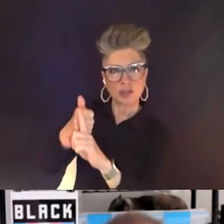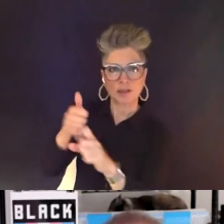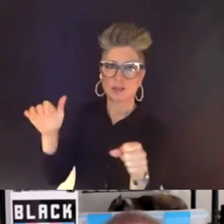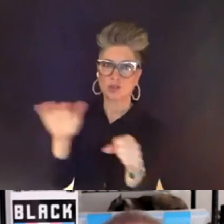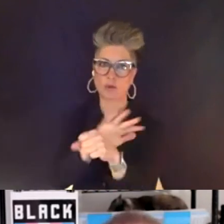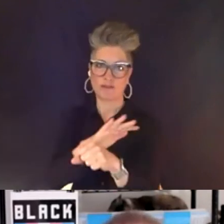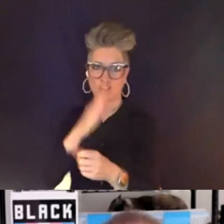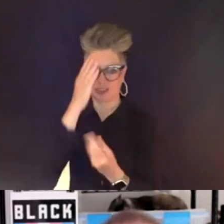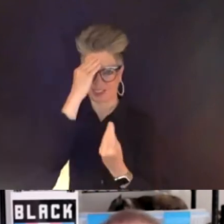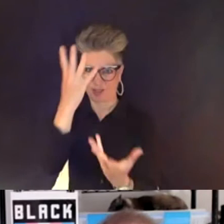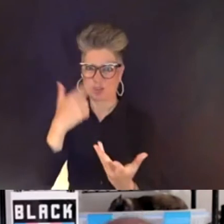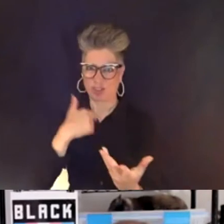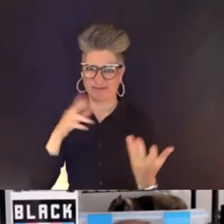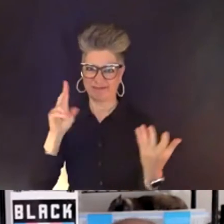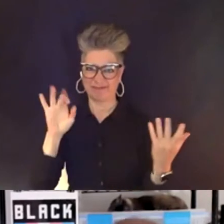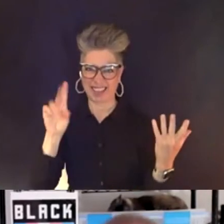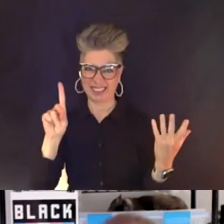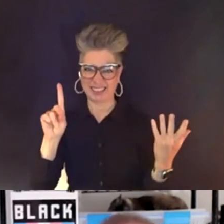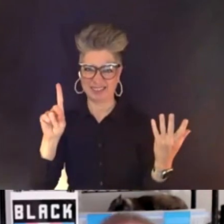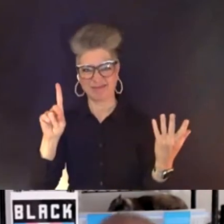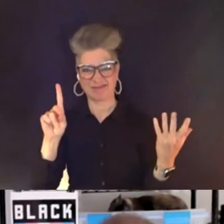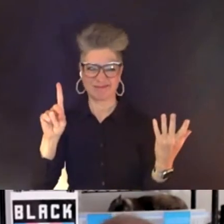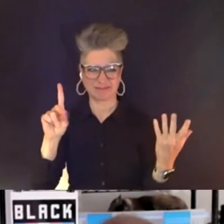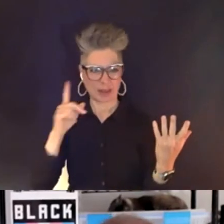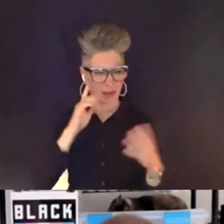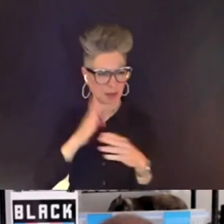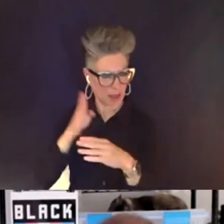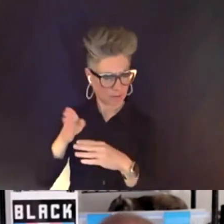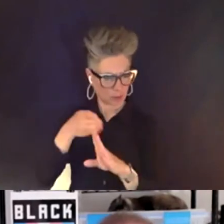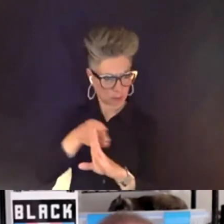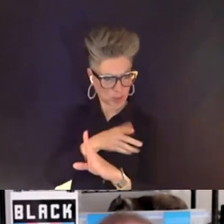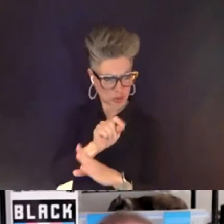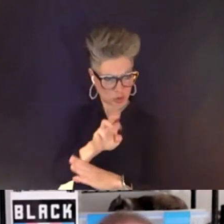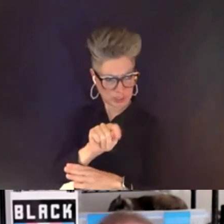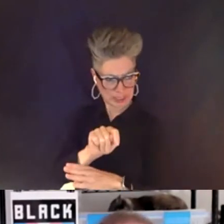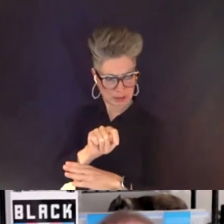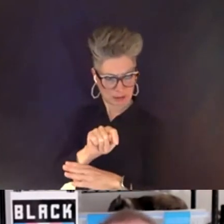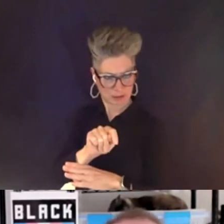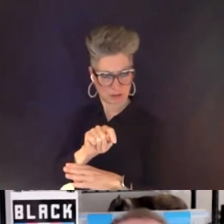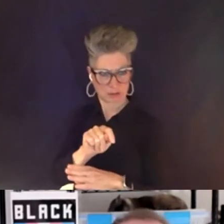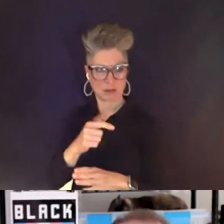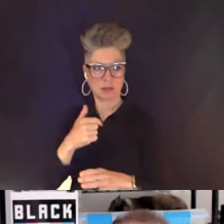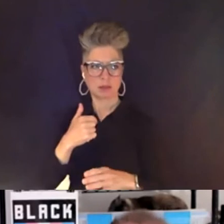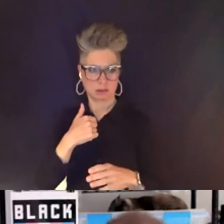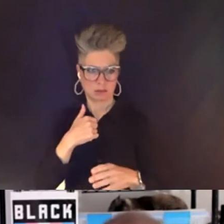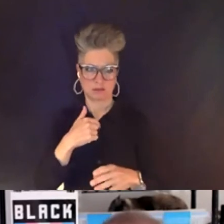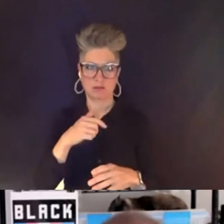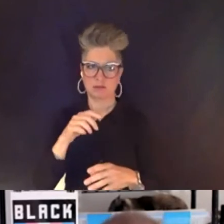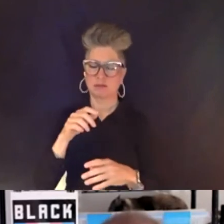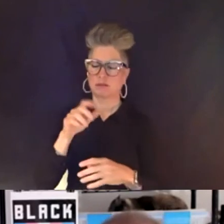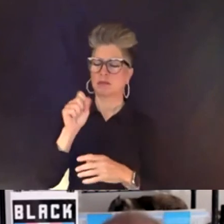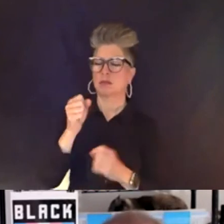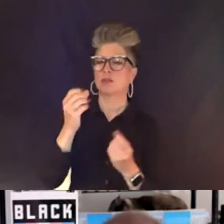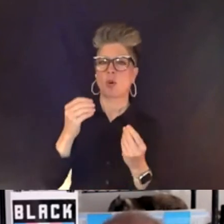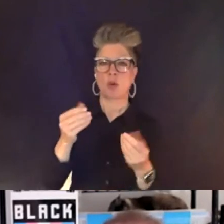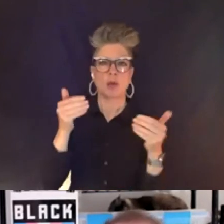did because I don't know. I think it was after that first vaccine that I was like, oh, so I ended up taking an antihistamine and that was it. But